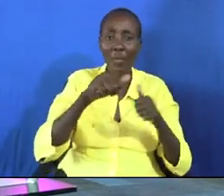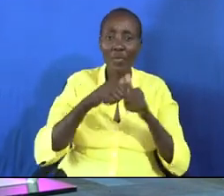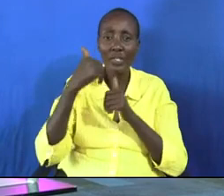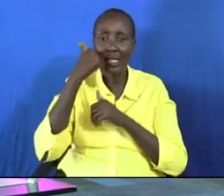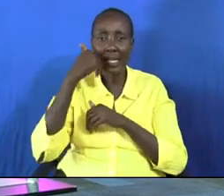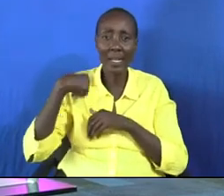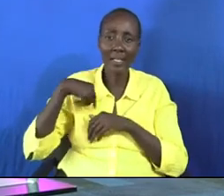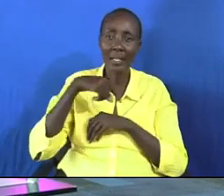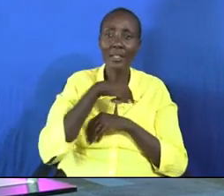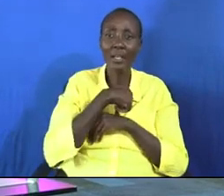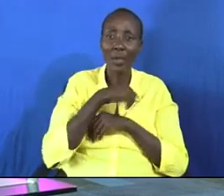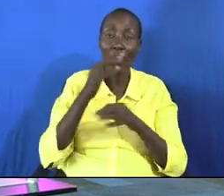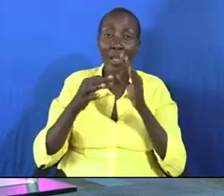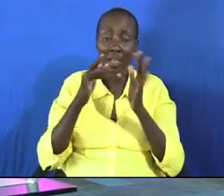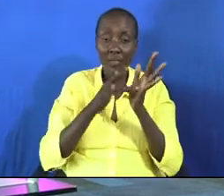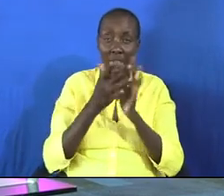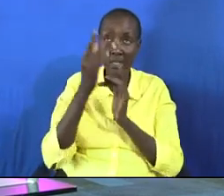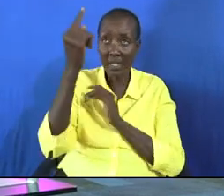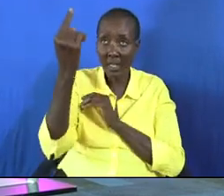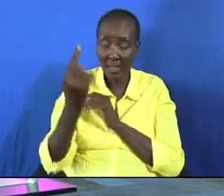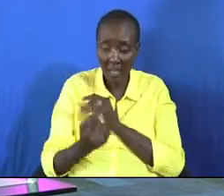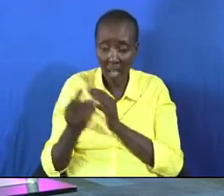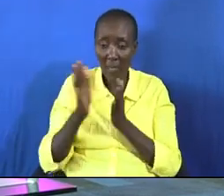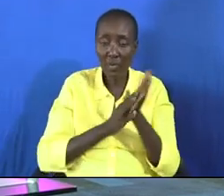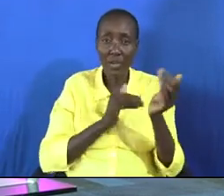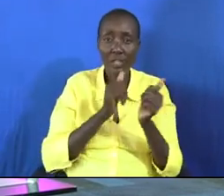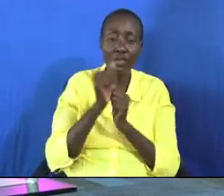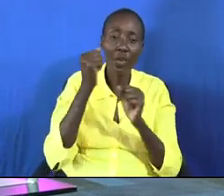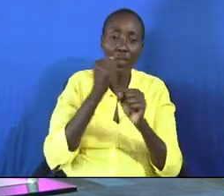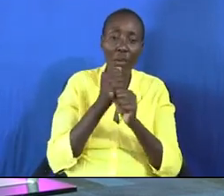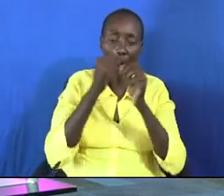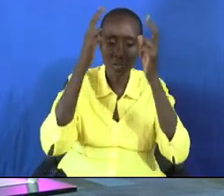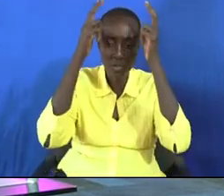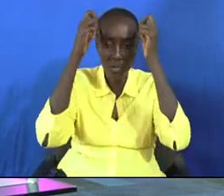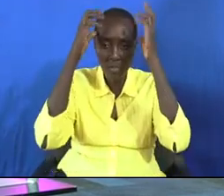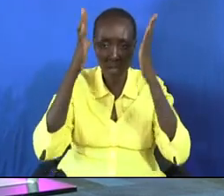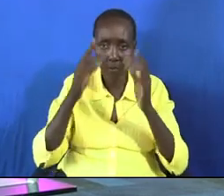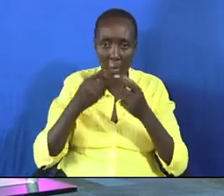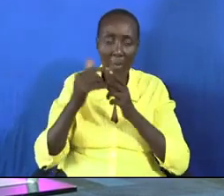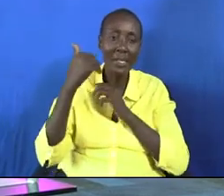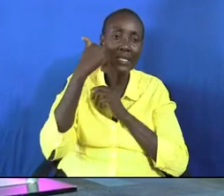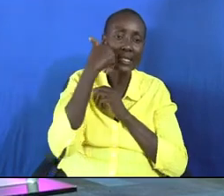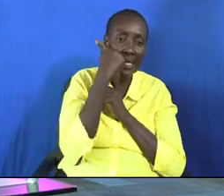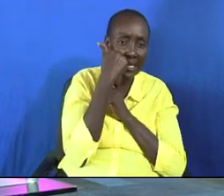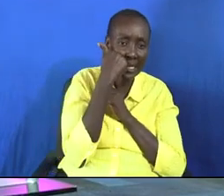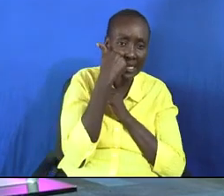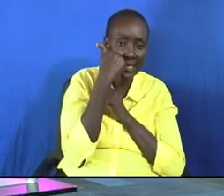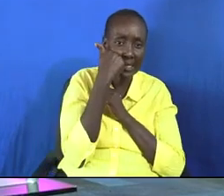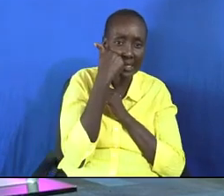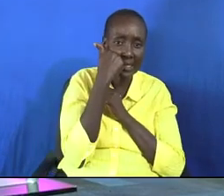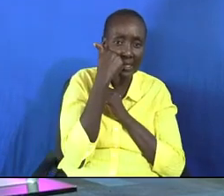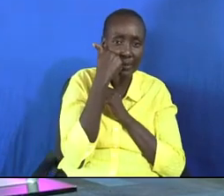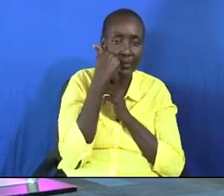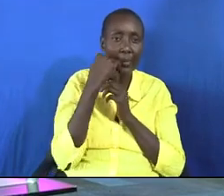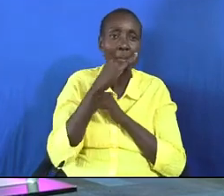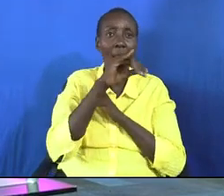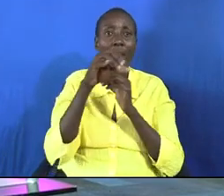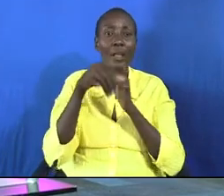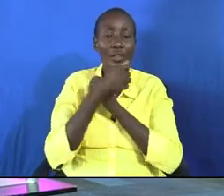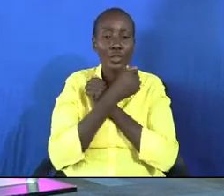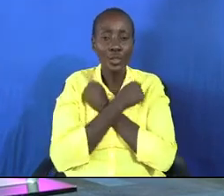sickness? If Jesus came to destroy the works of the devil and sickness, John